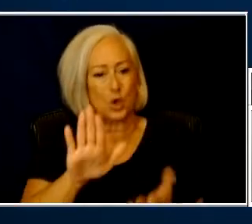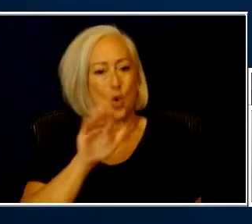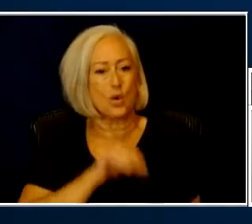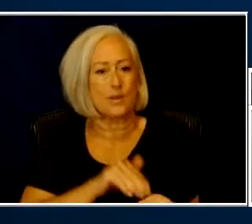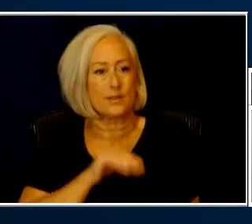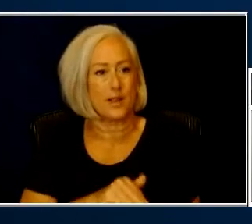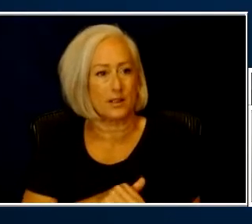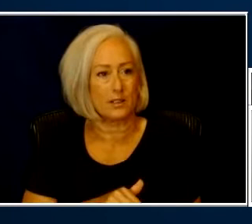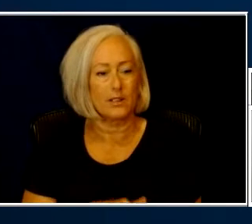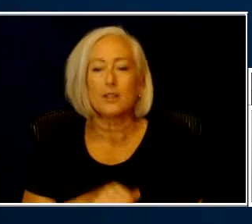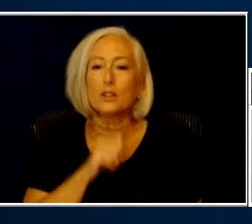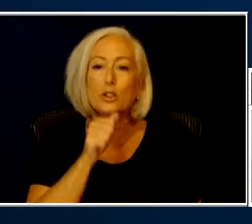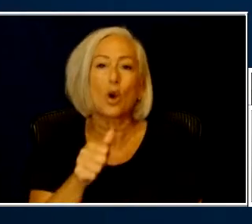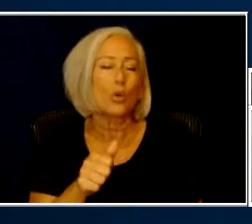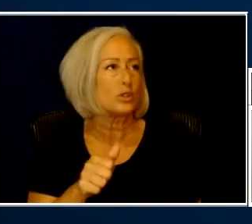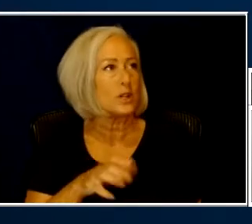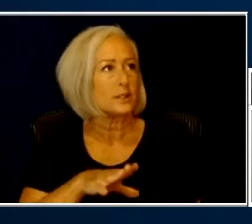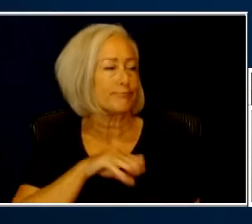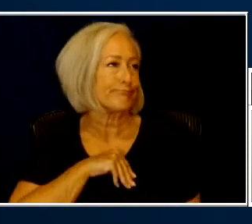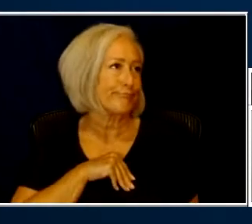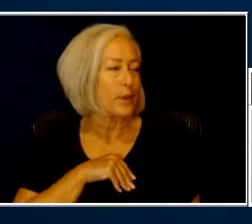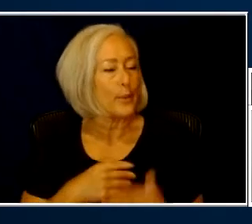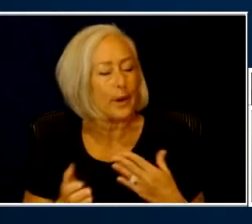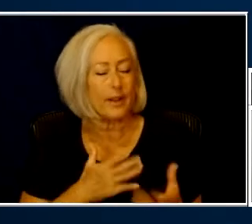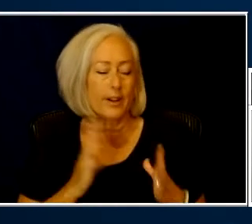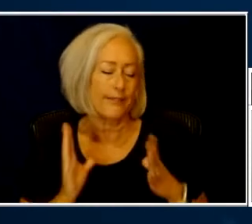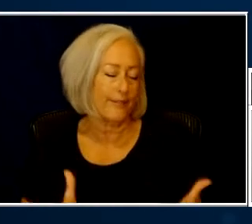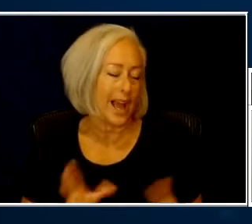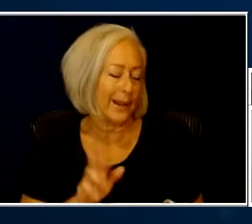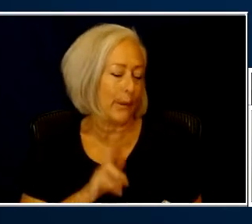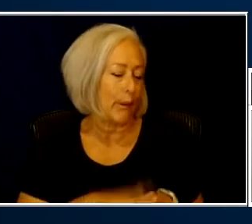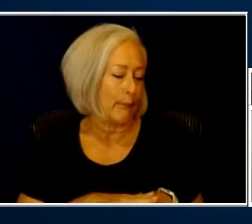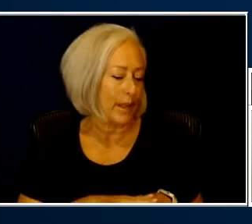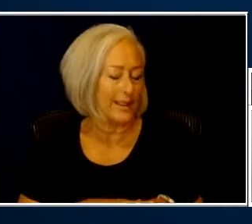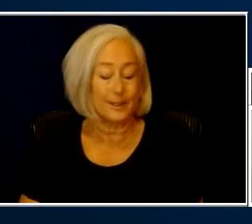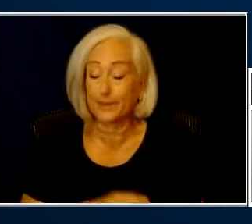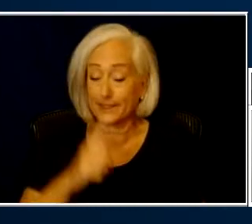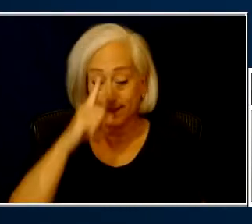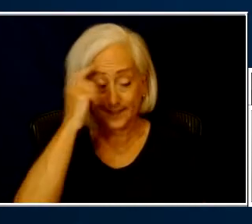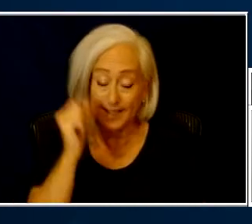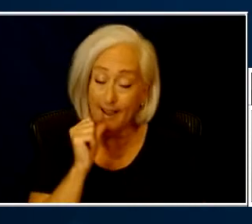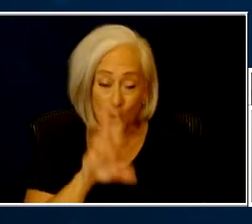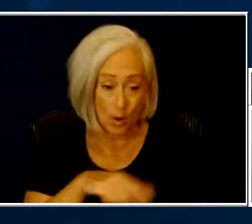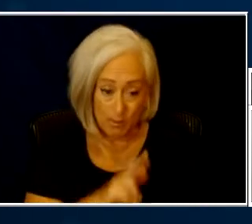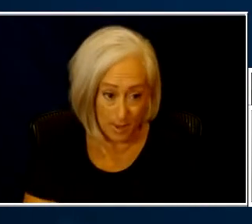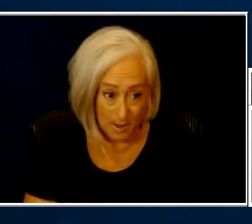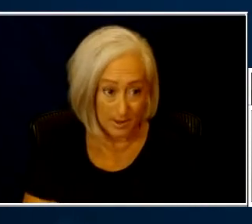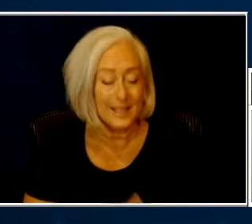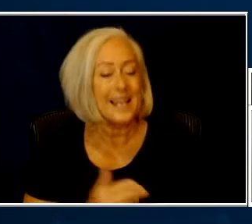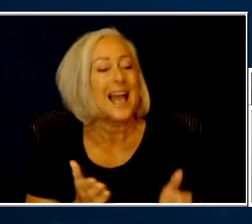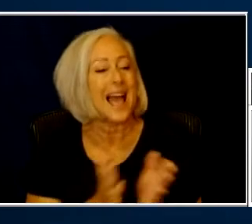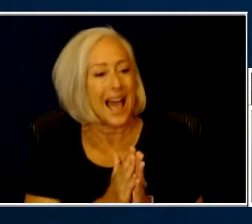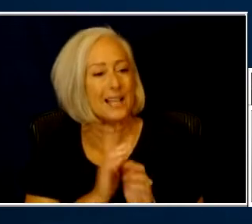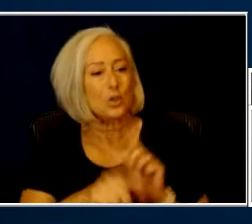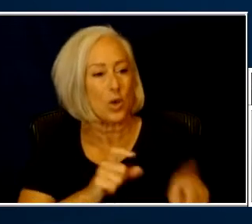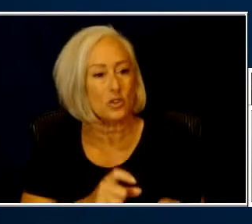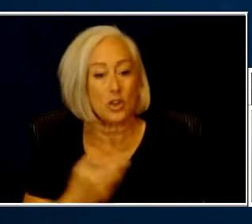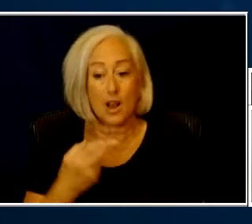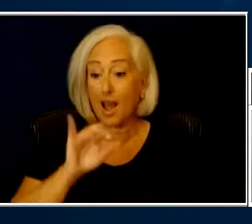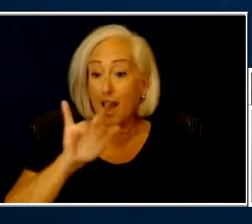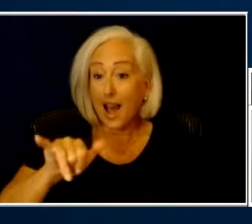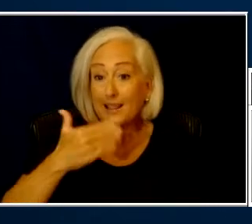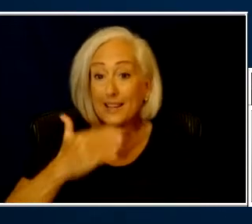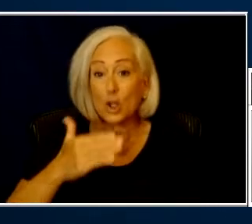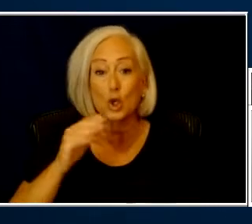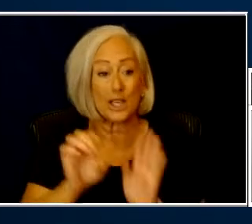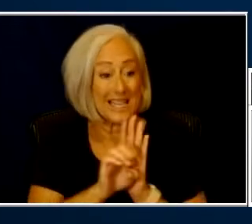accept that you don't feel well and That's right. and this is normal. That's it's not right. normal. Yeah. And it's okay to ask questions. And keep pushing. I think Holly is a really good example